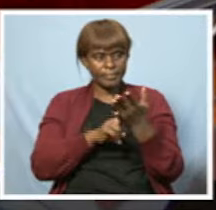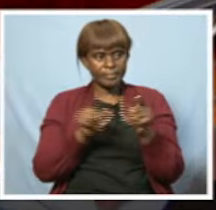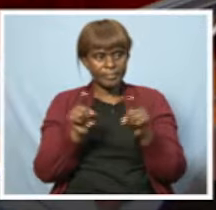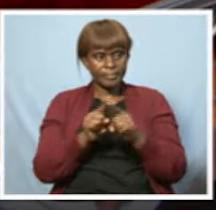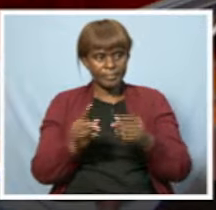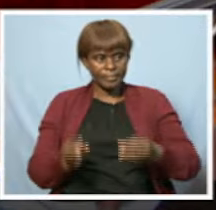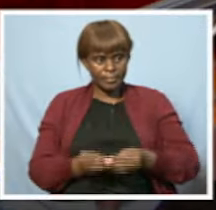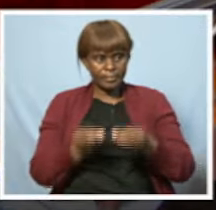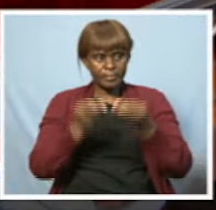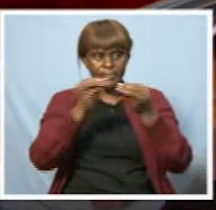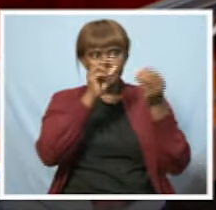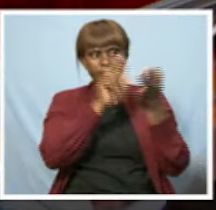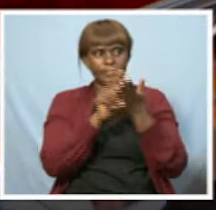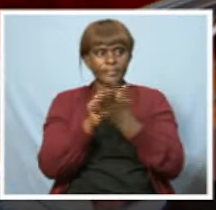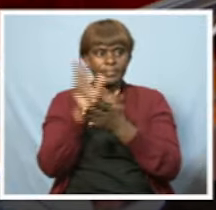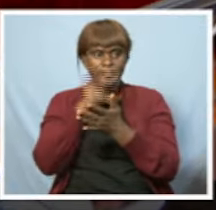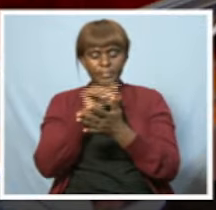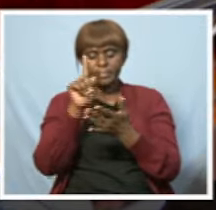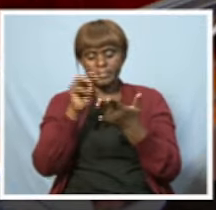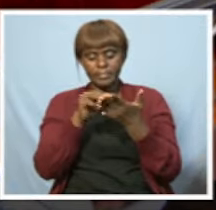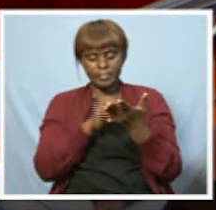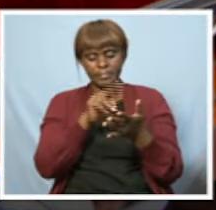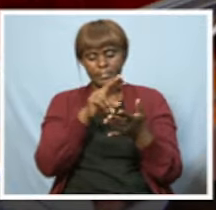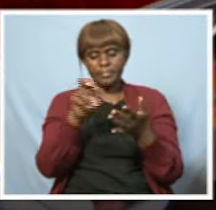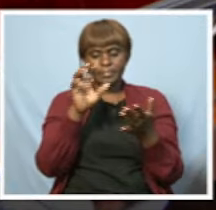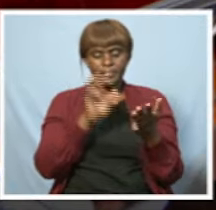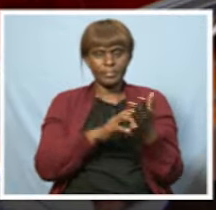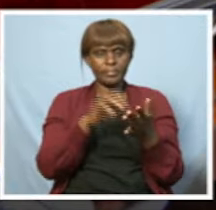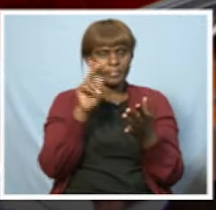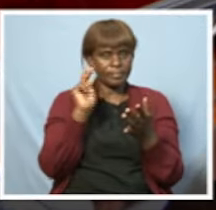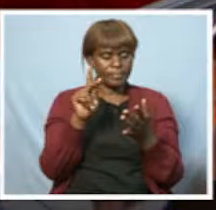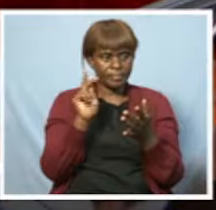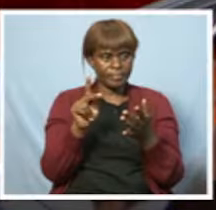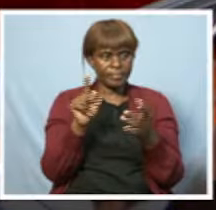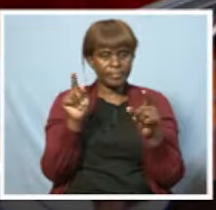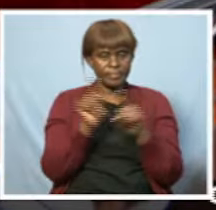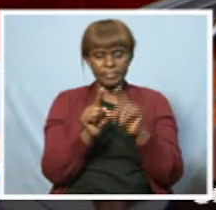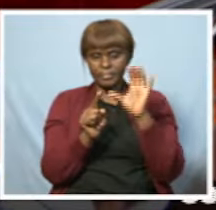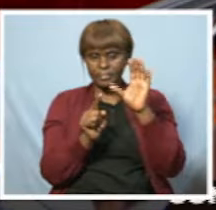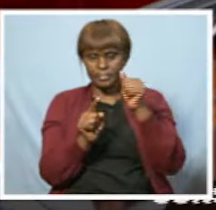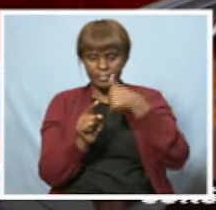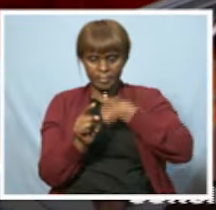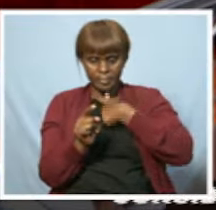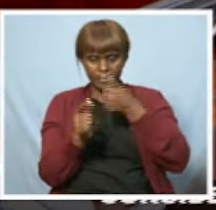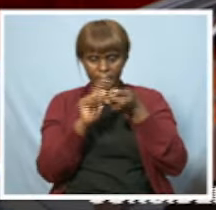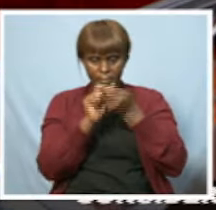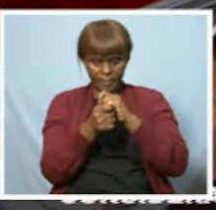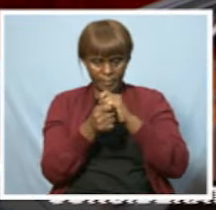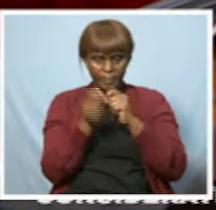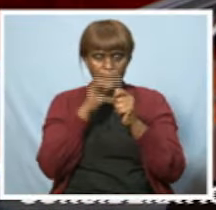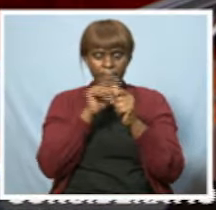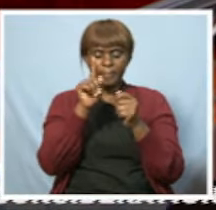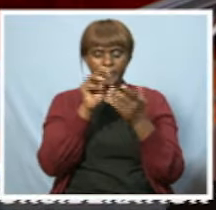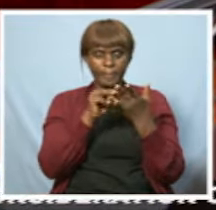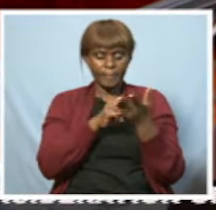total approval is 1,200,000 kwacha. The CS has moved an amendment of